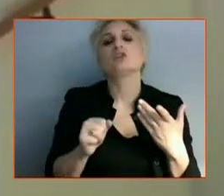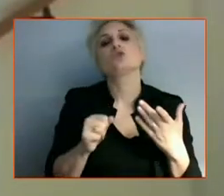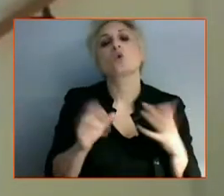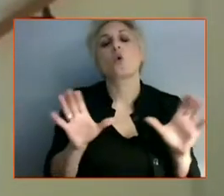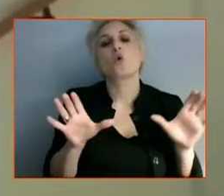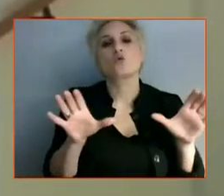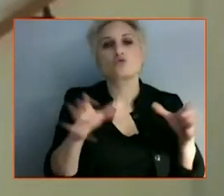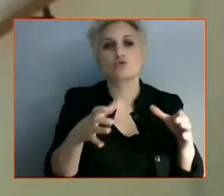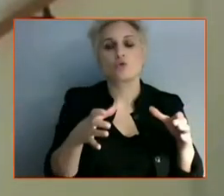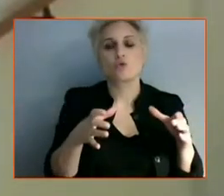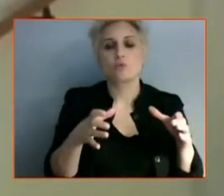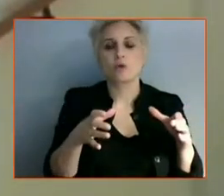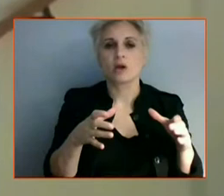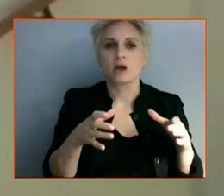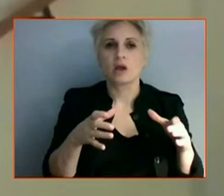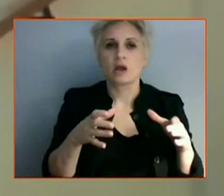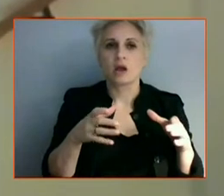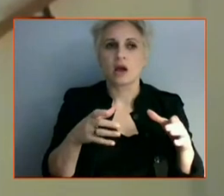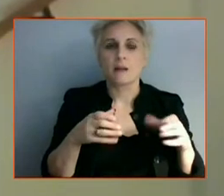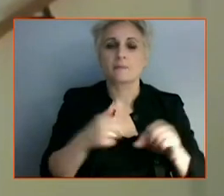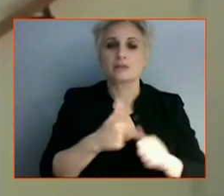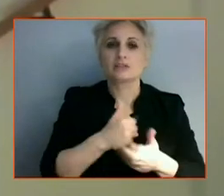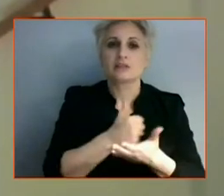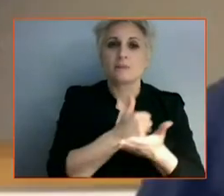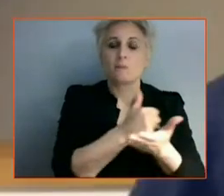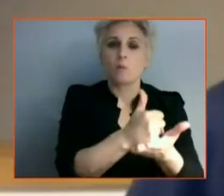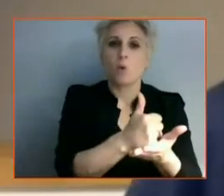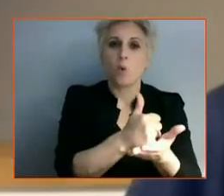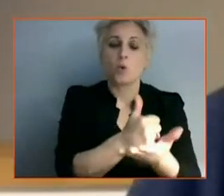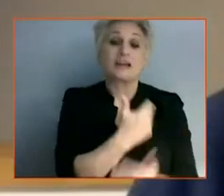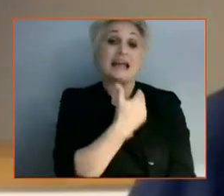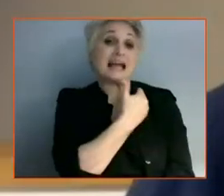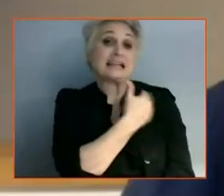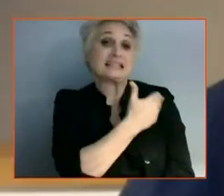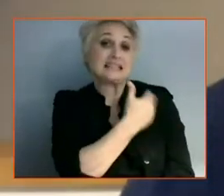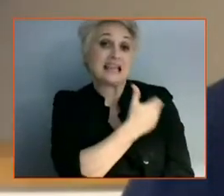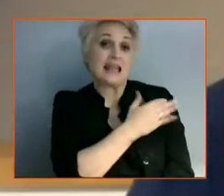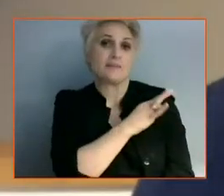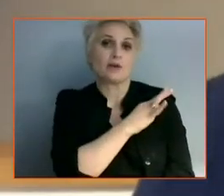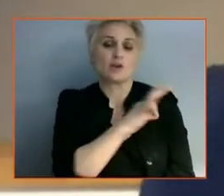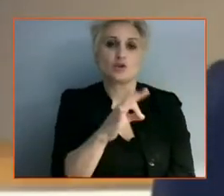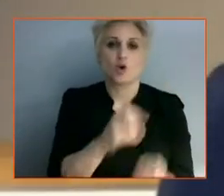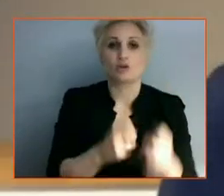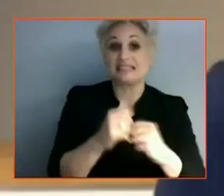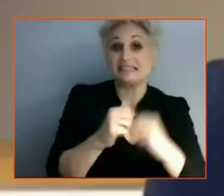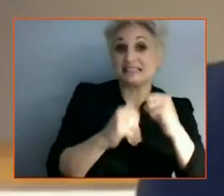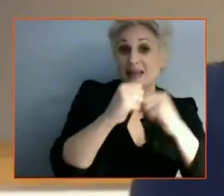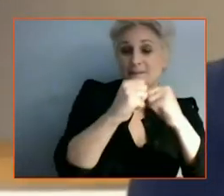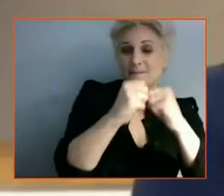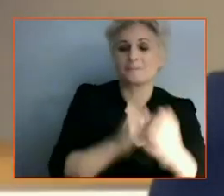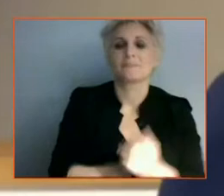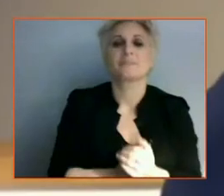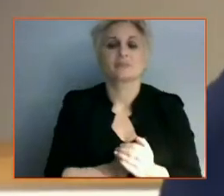education? Look, I think it's really important because we know that the creative